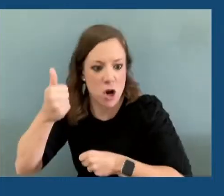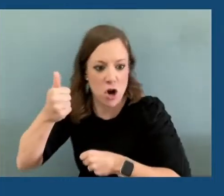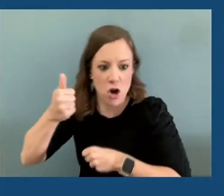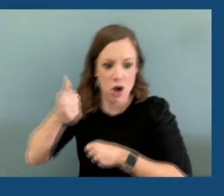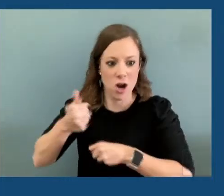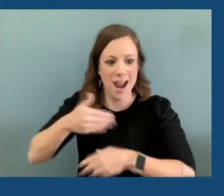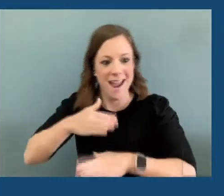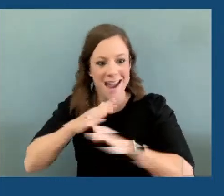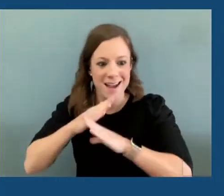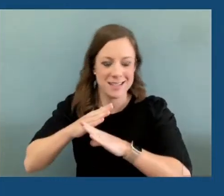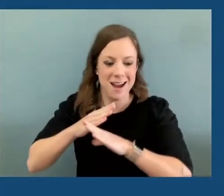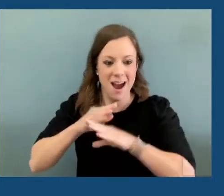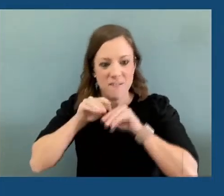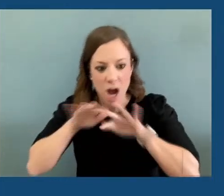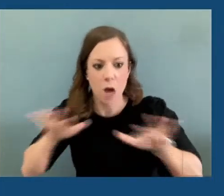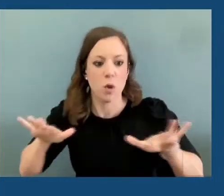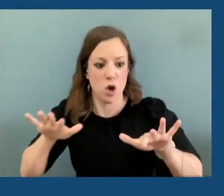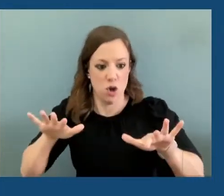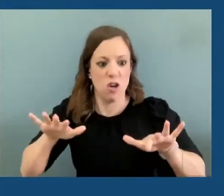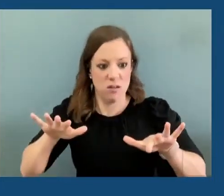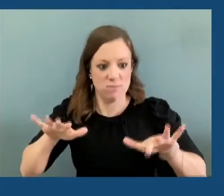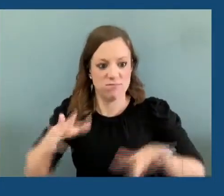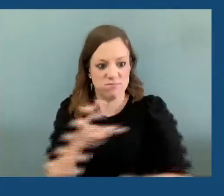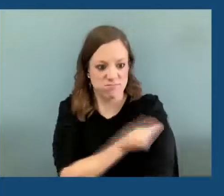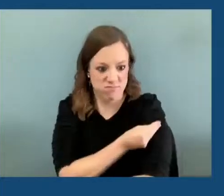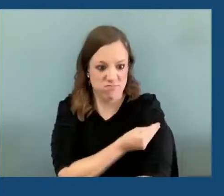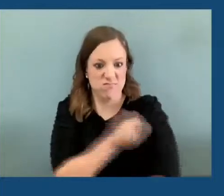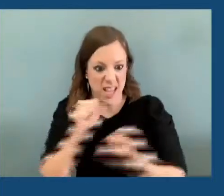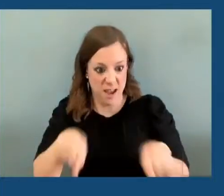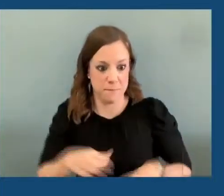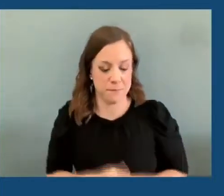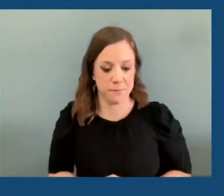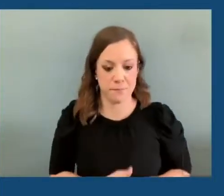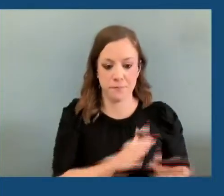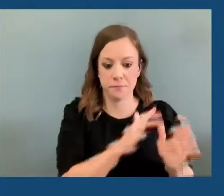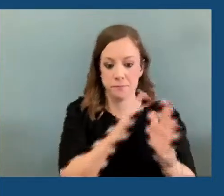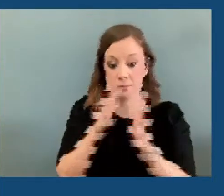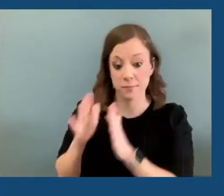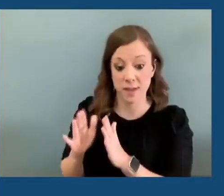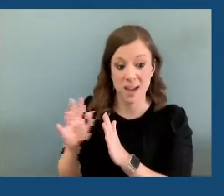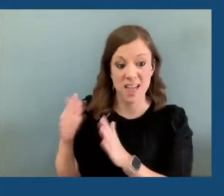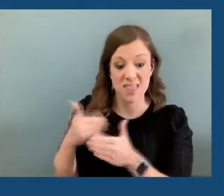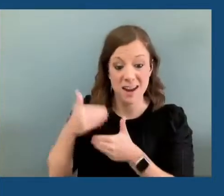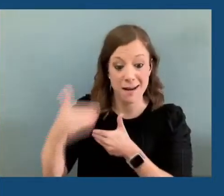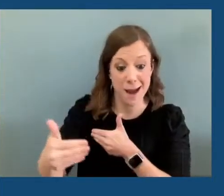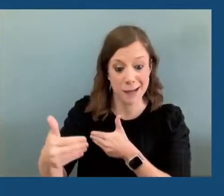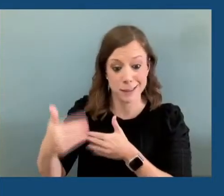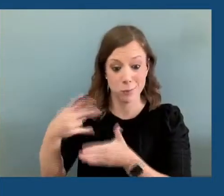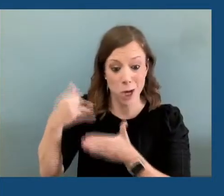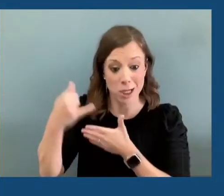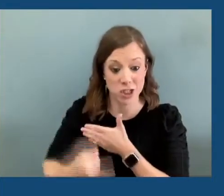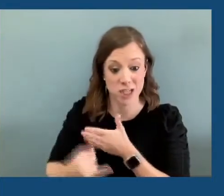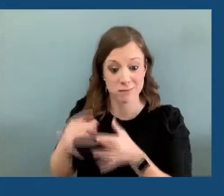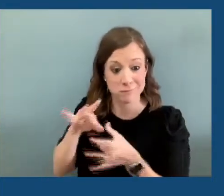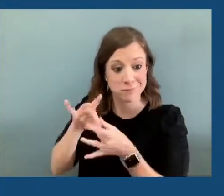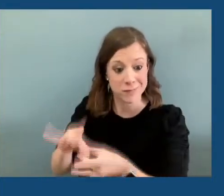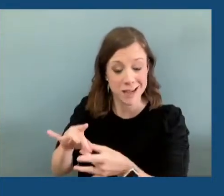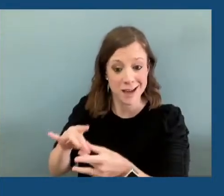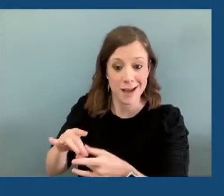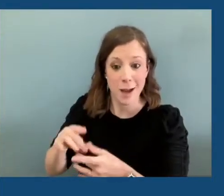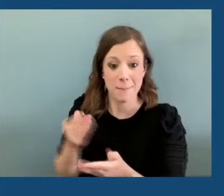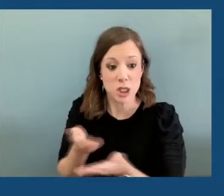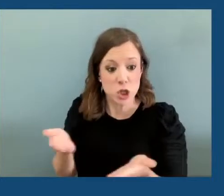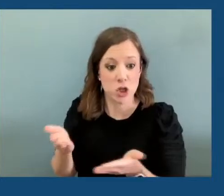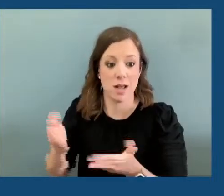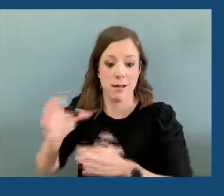next pandemic. The last project I want to talk about comes from materials chemistry. This molecular sieve you see here is